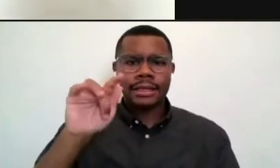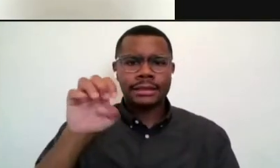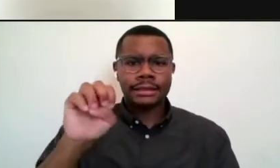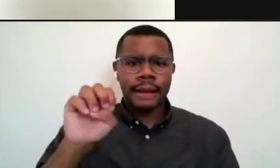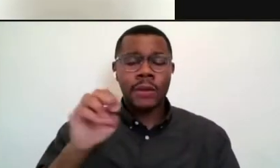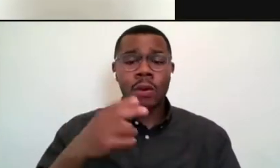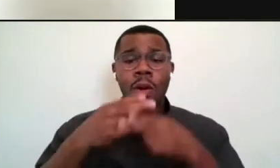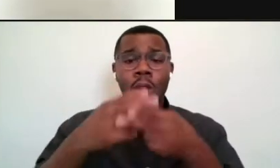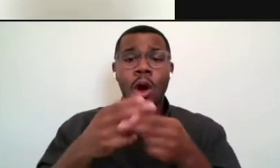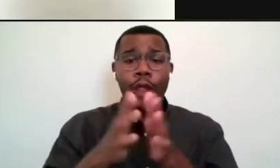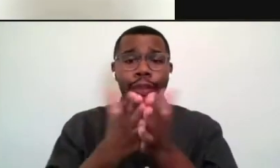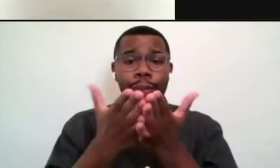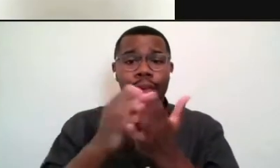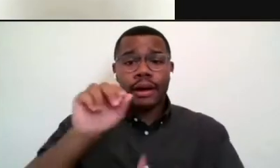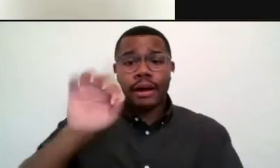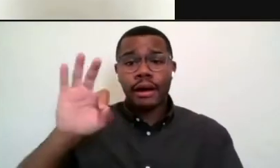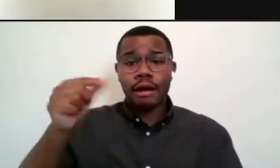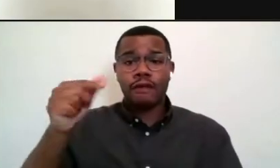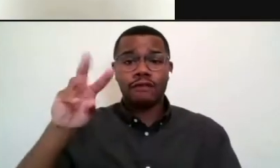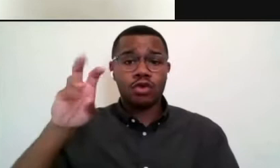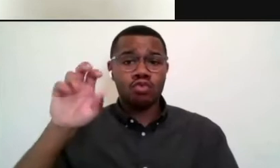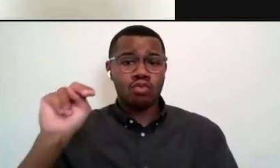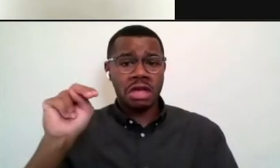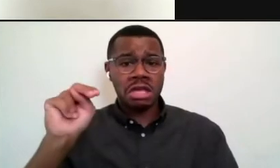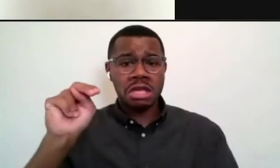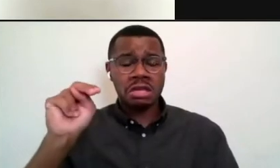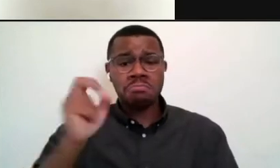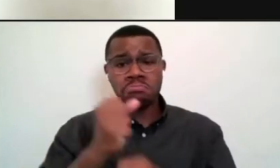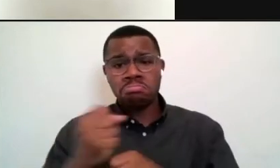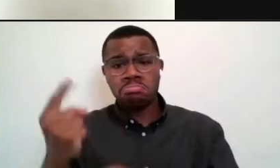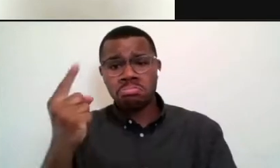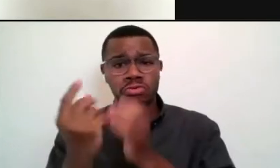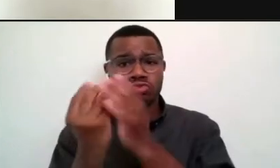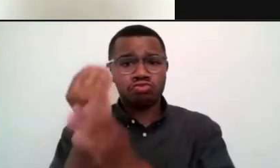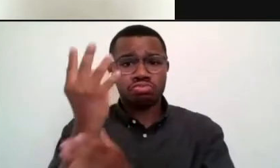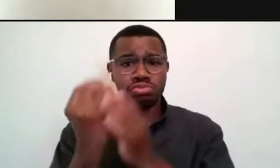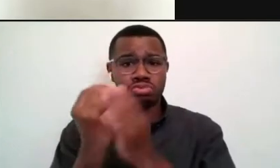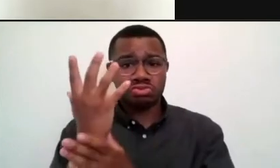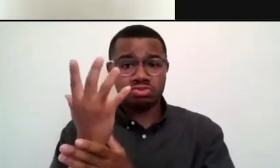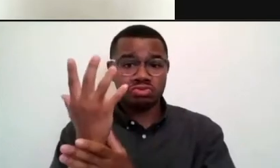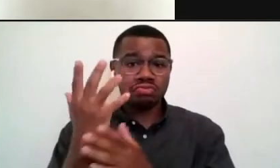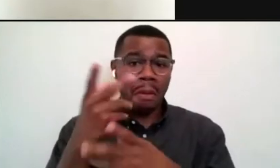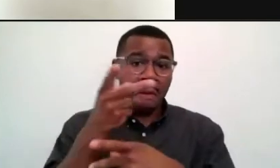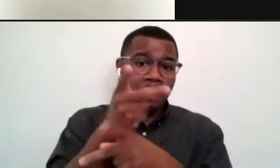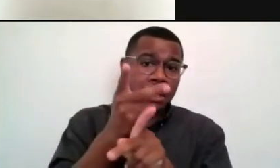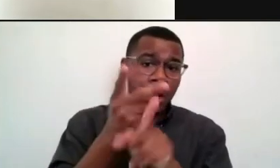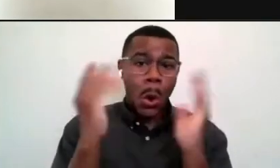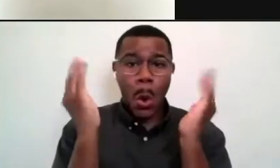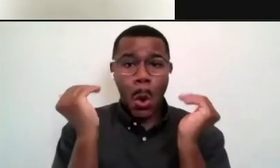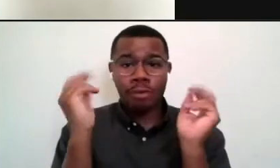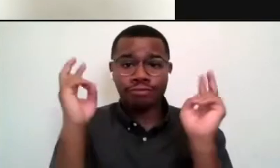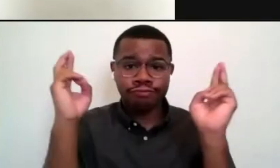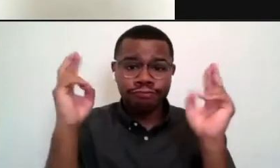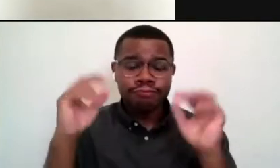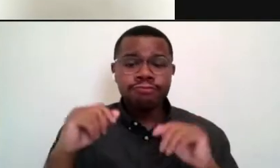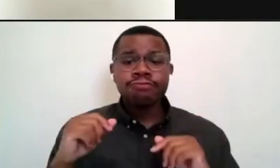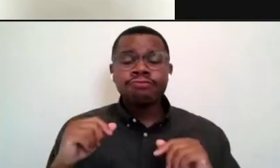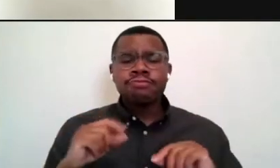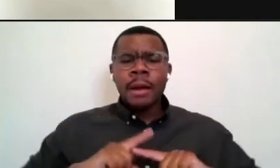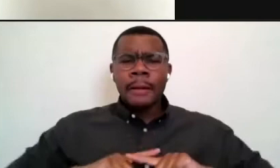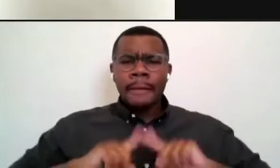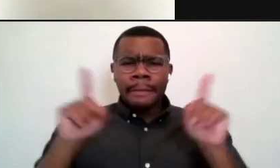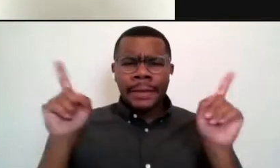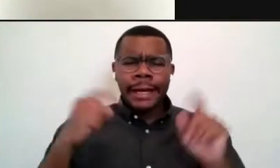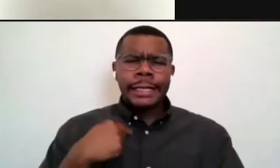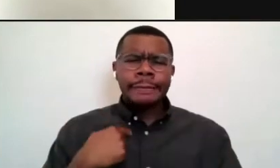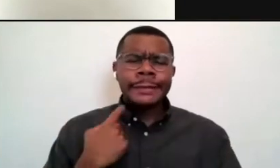happening next spring in a production, hopefully. But I was curious about what